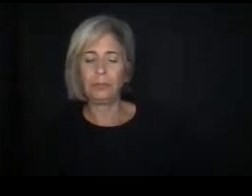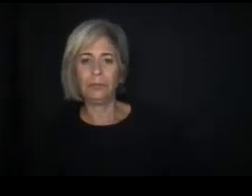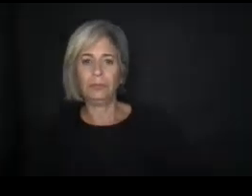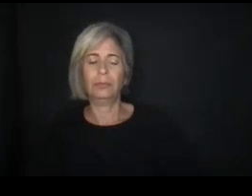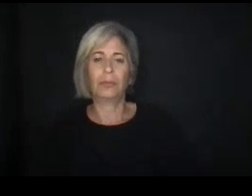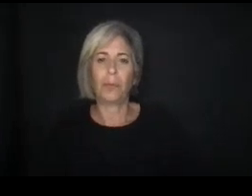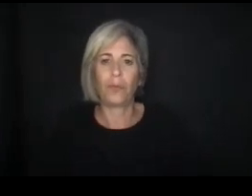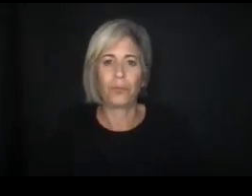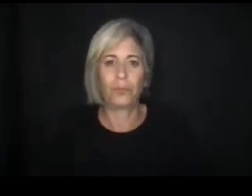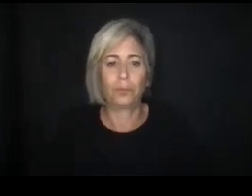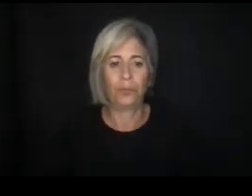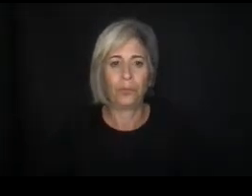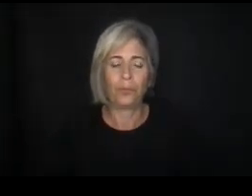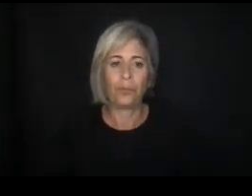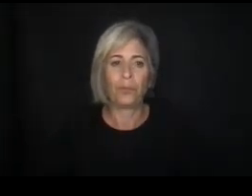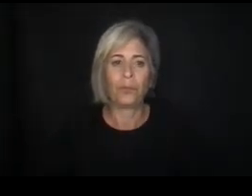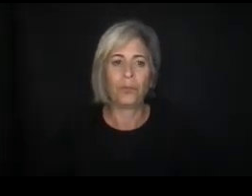slide.